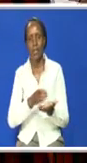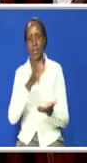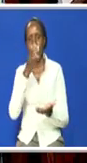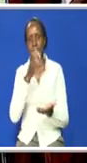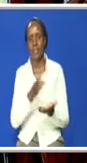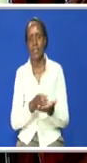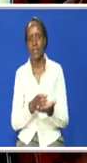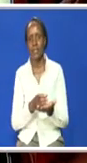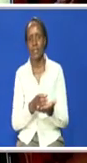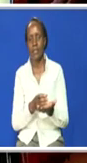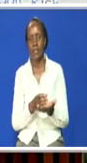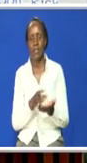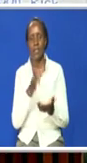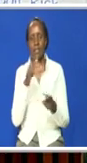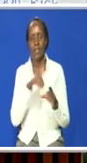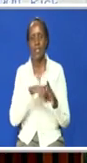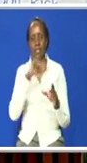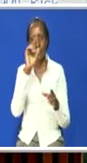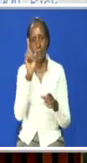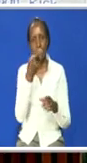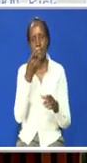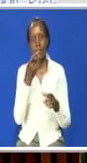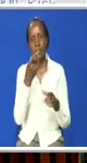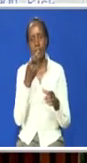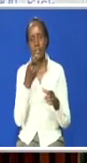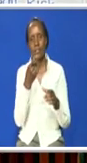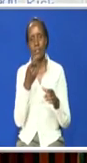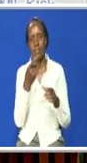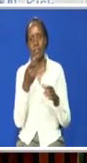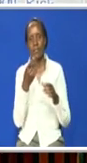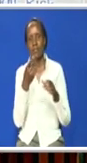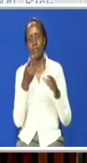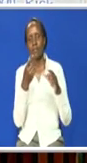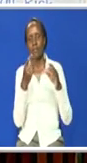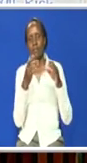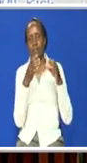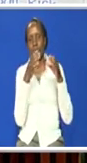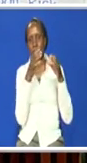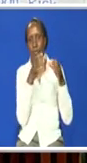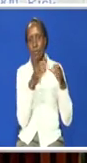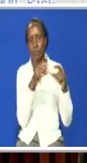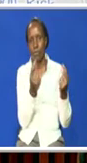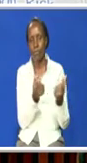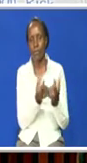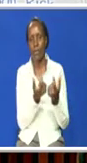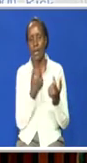And in the first group, I have